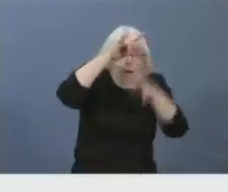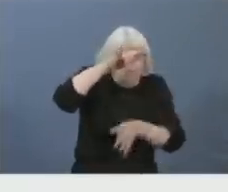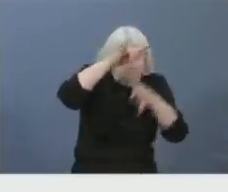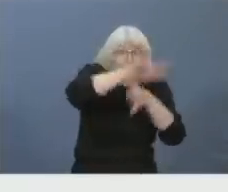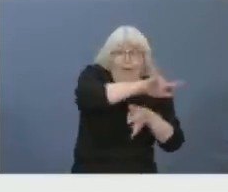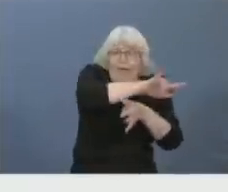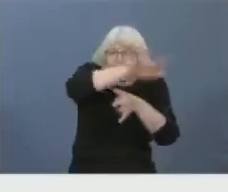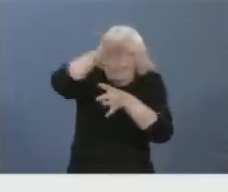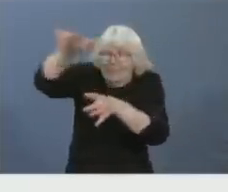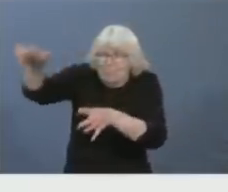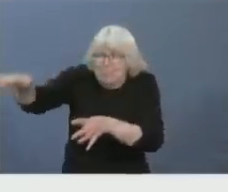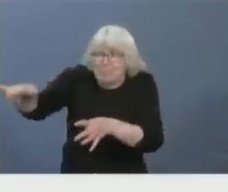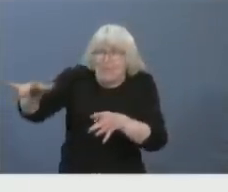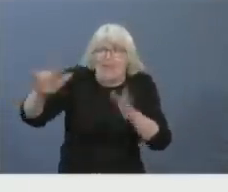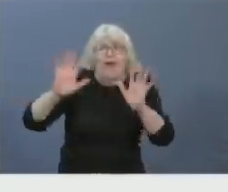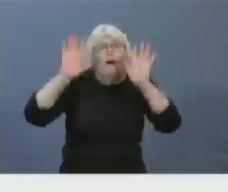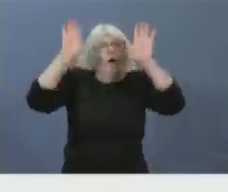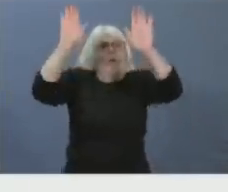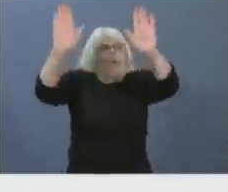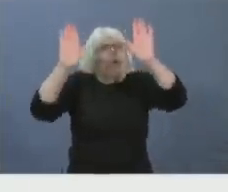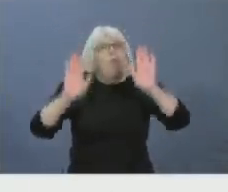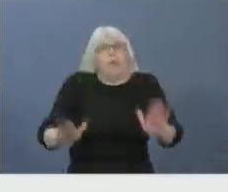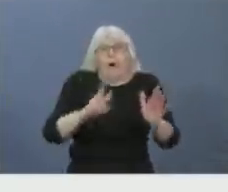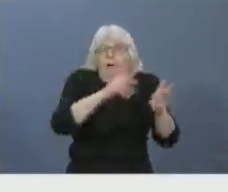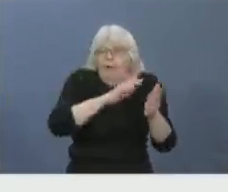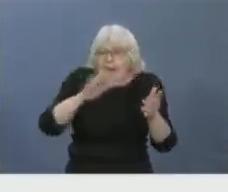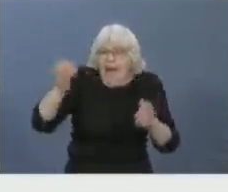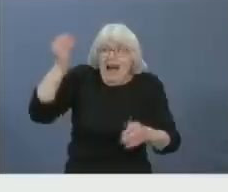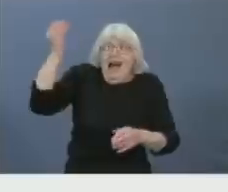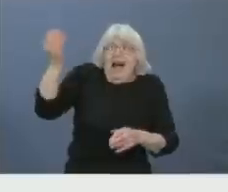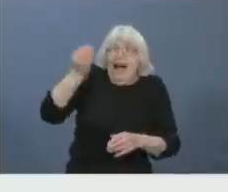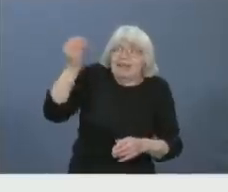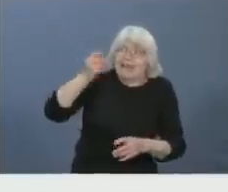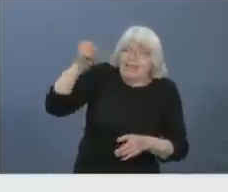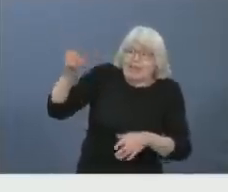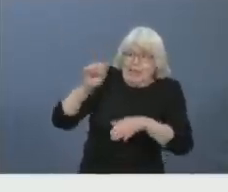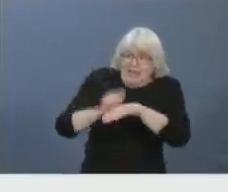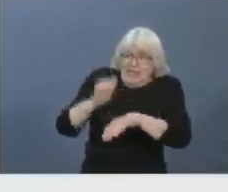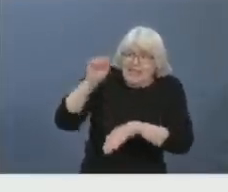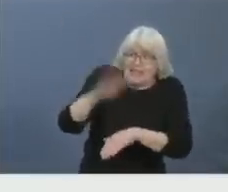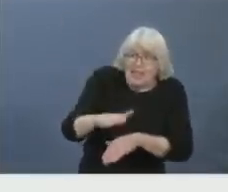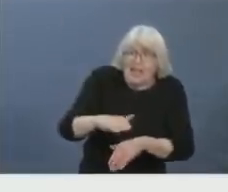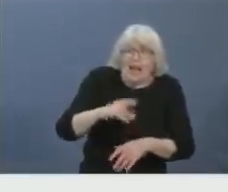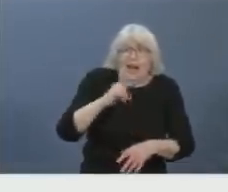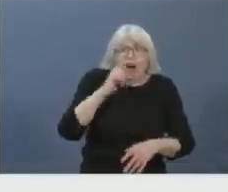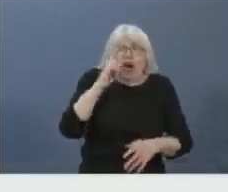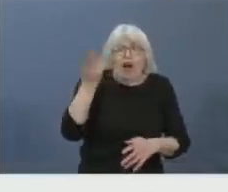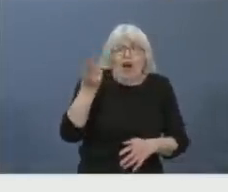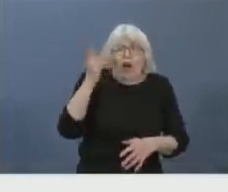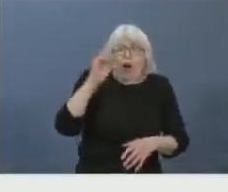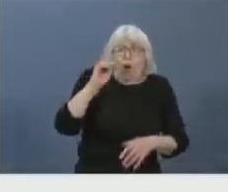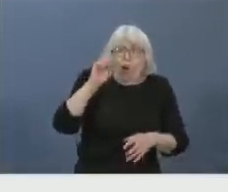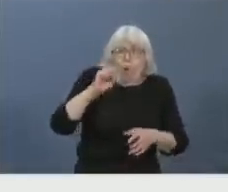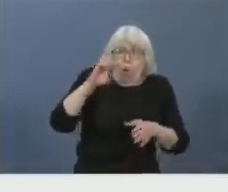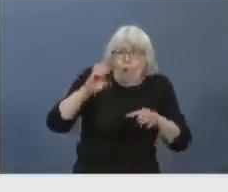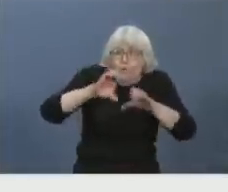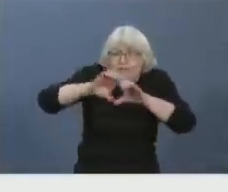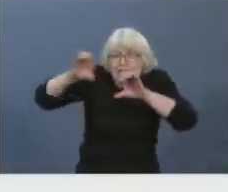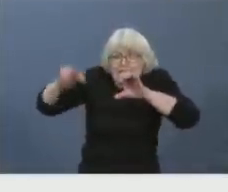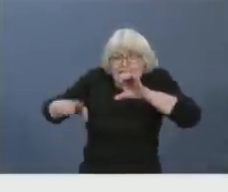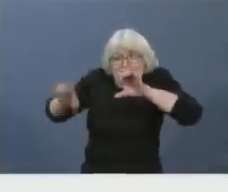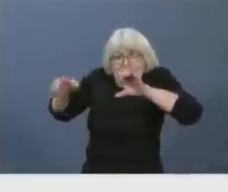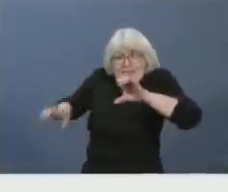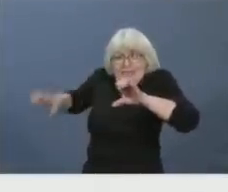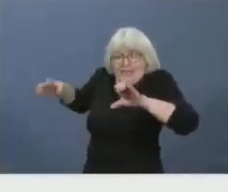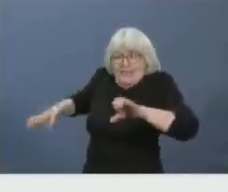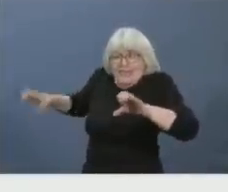us. PEI is there for us. Ontario sending hoses. So people are stepping up from across the country to help us, but we have to do our part too.